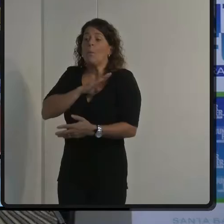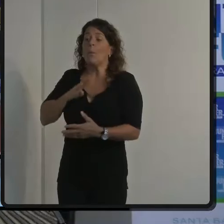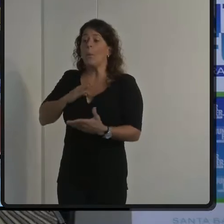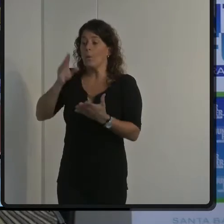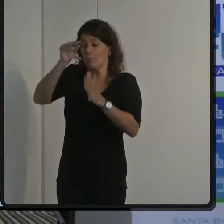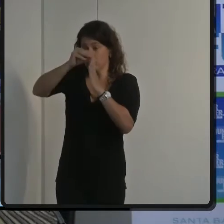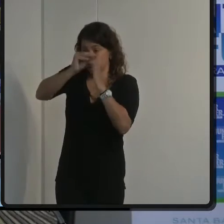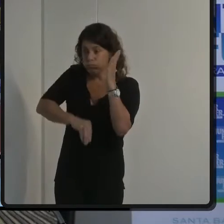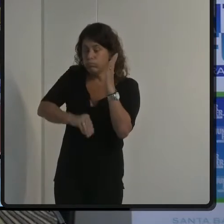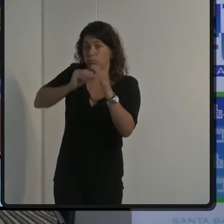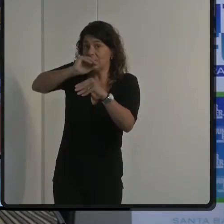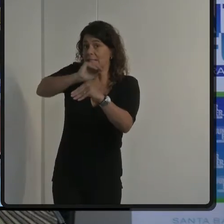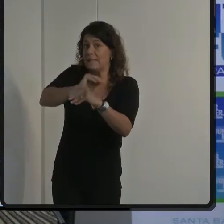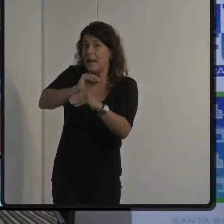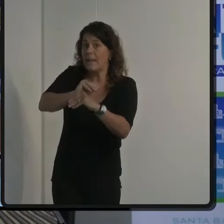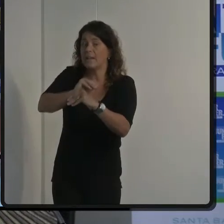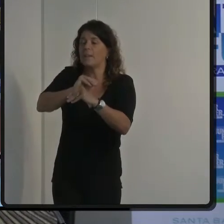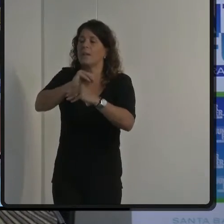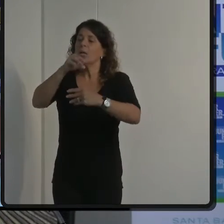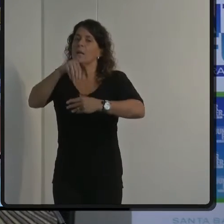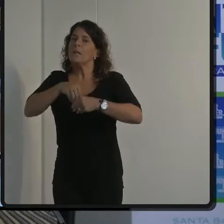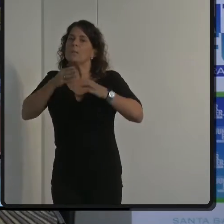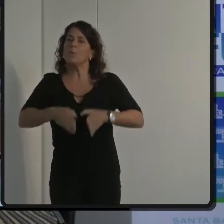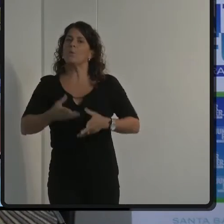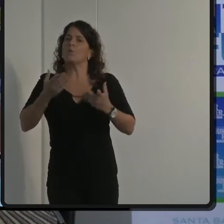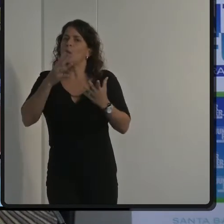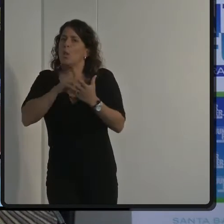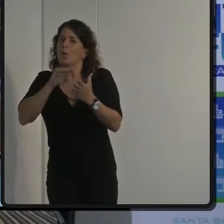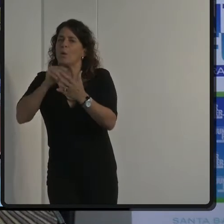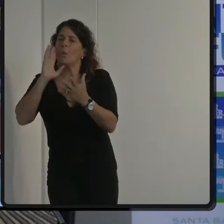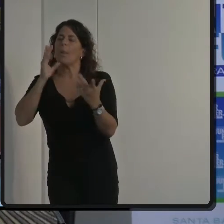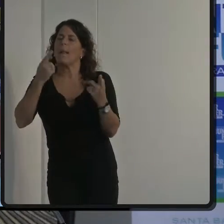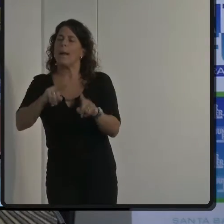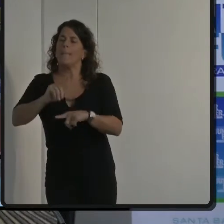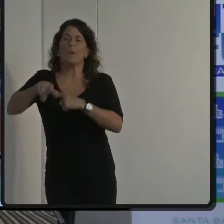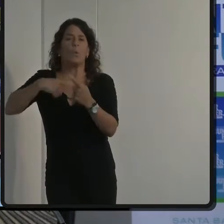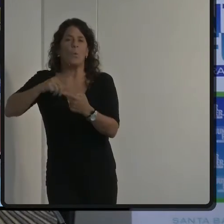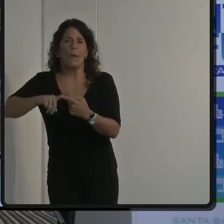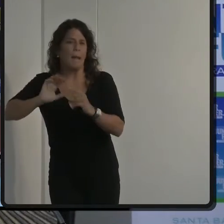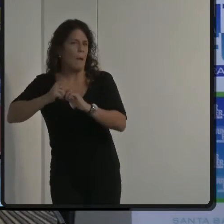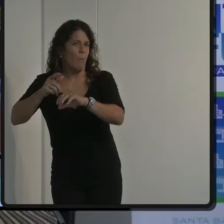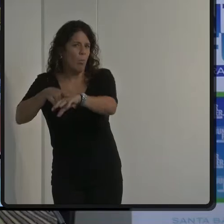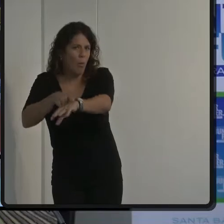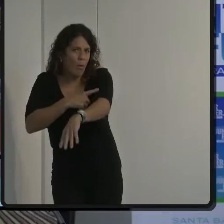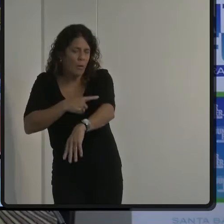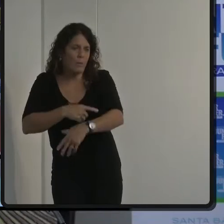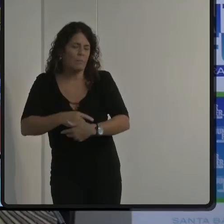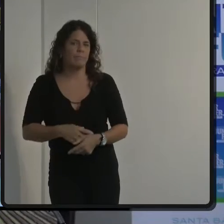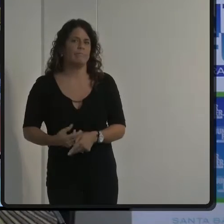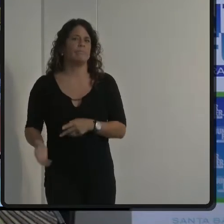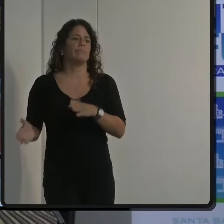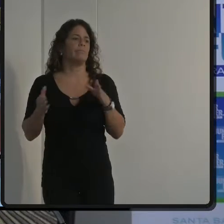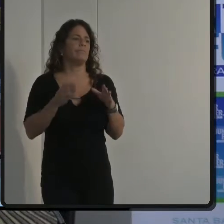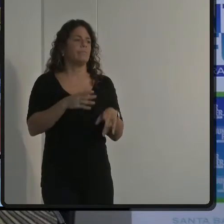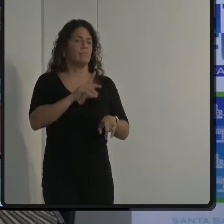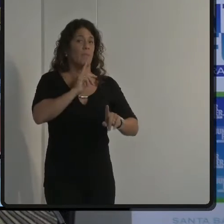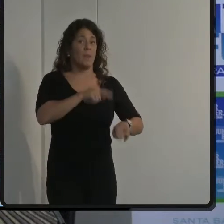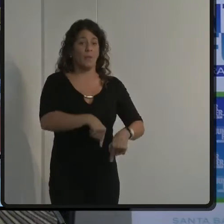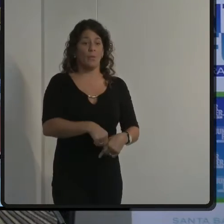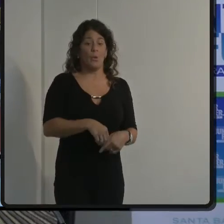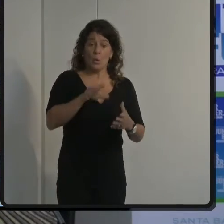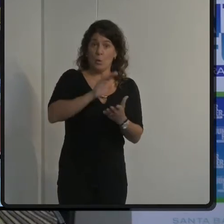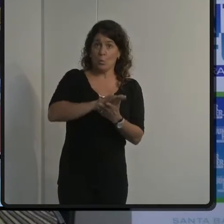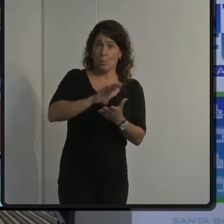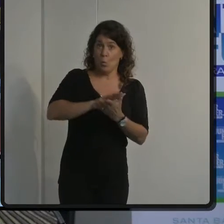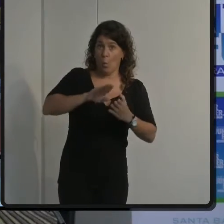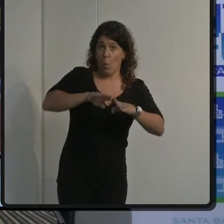soon could we see them doing in-person learning? Yeah, the earliest possibility for school opening